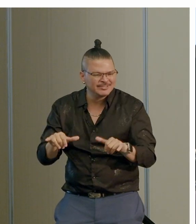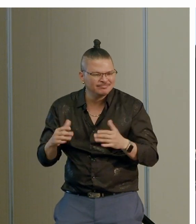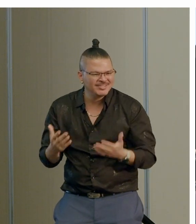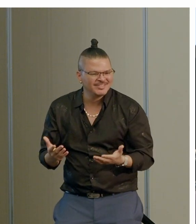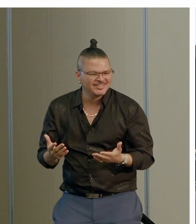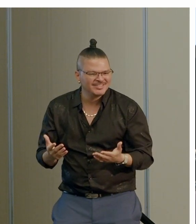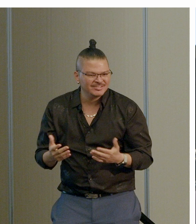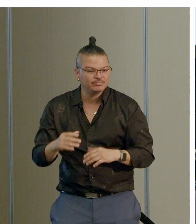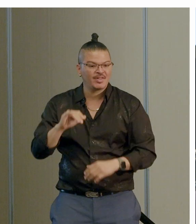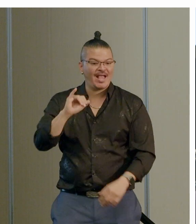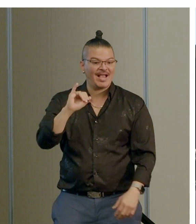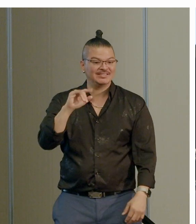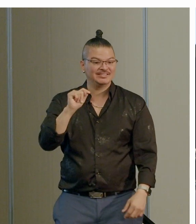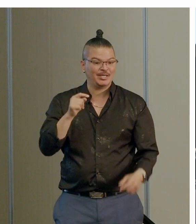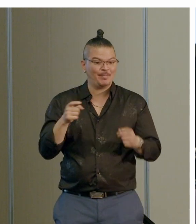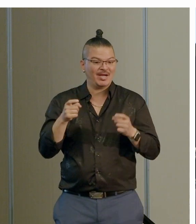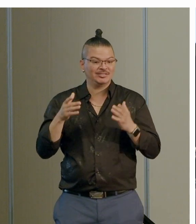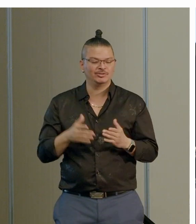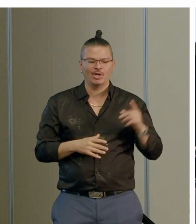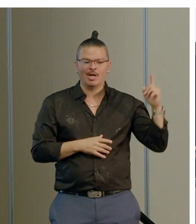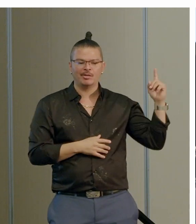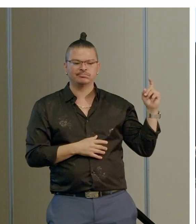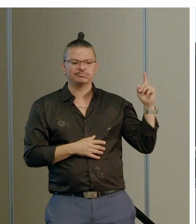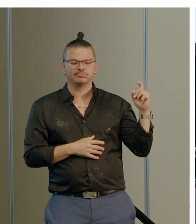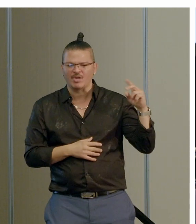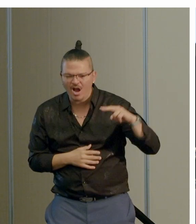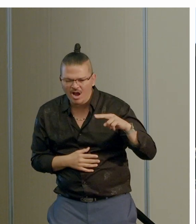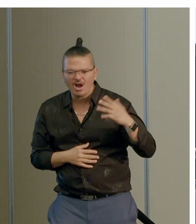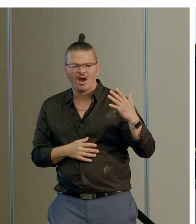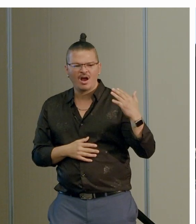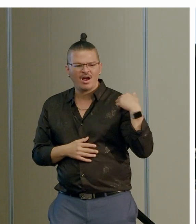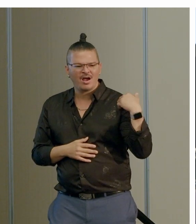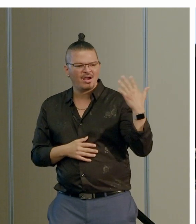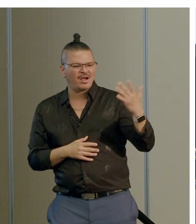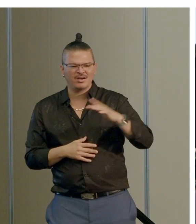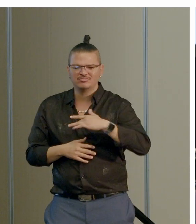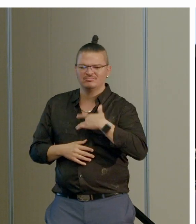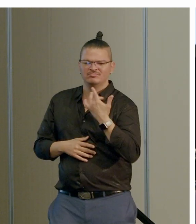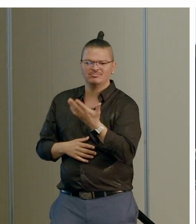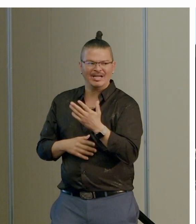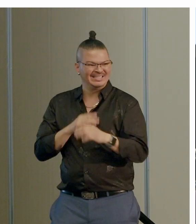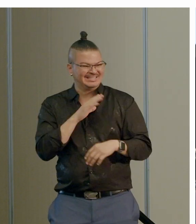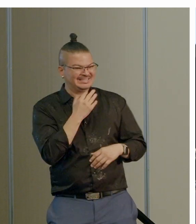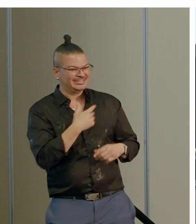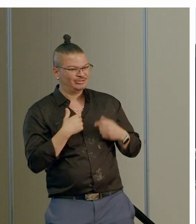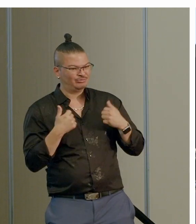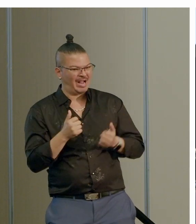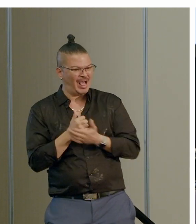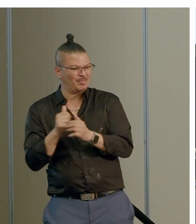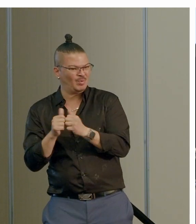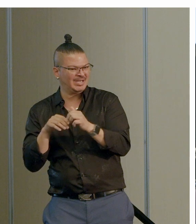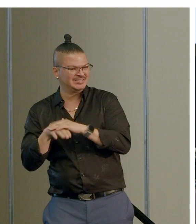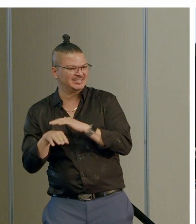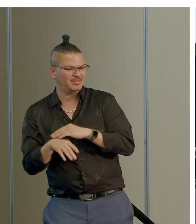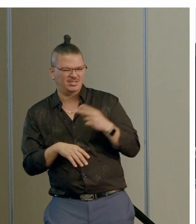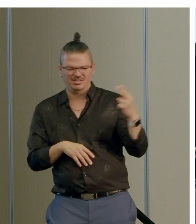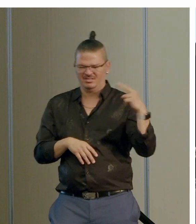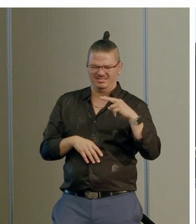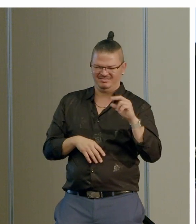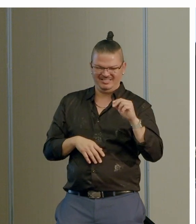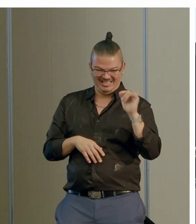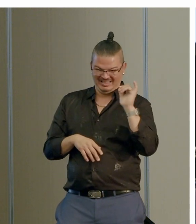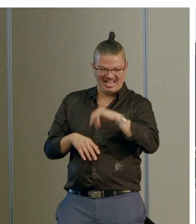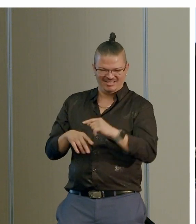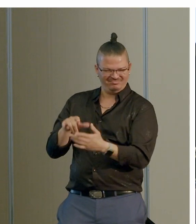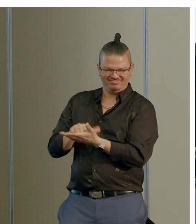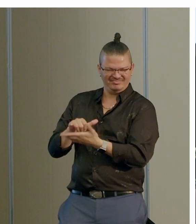she said, what are you doing? And I said, well, I'm trying to show her how to get into her email. She said, well, you can't do it that way. She took away the mouse,